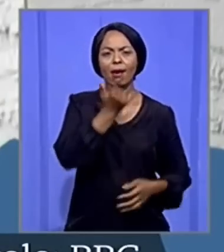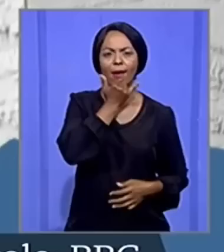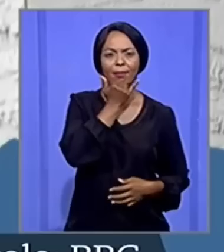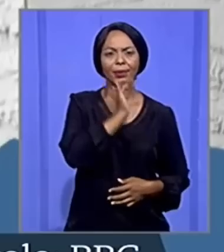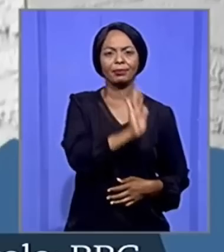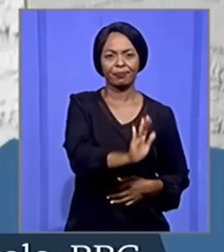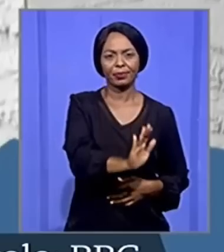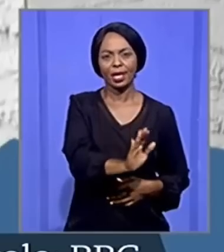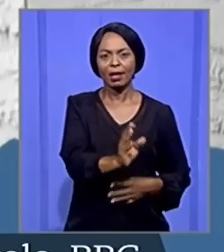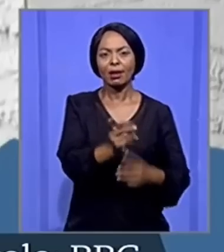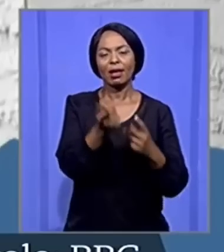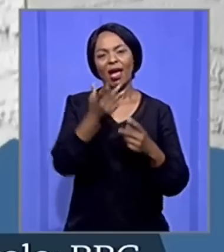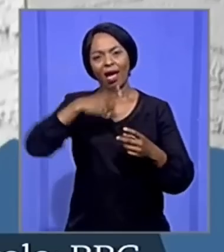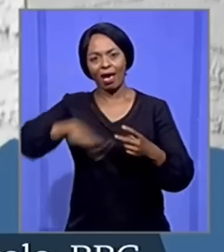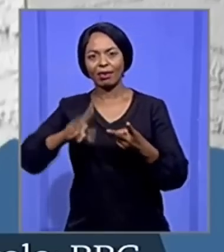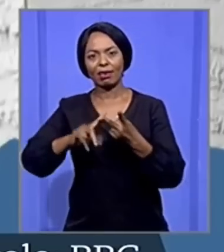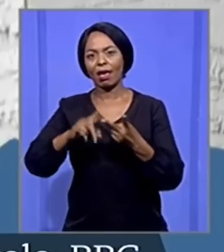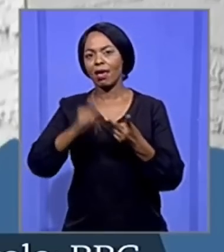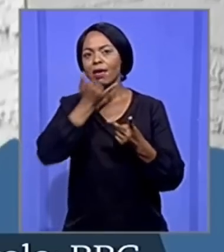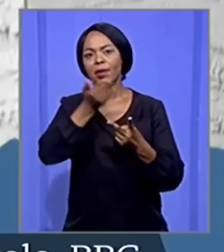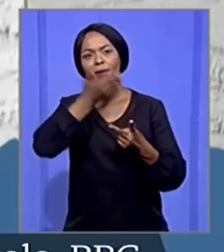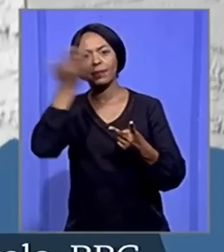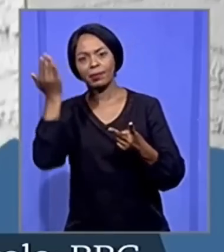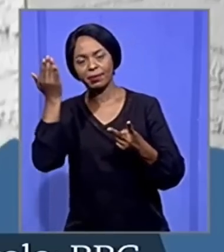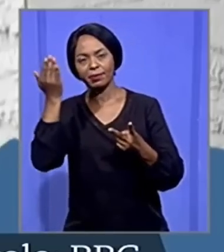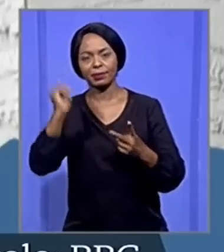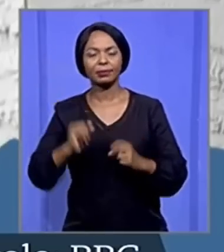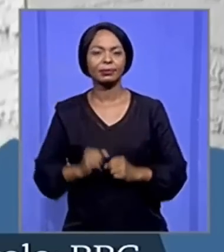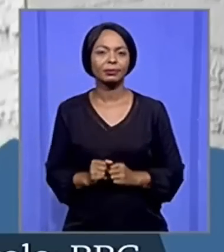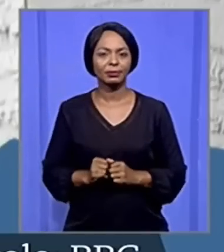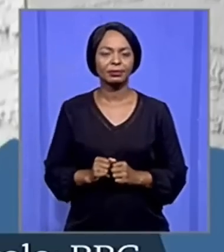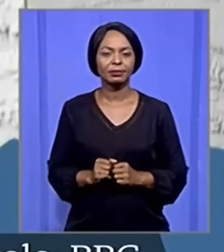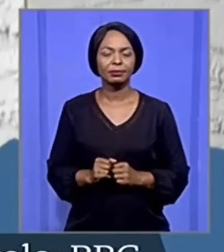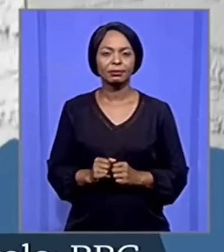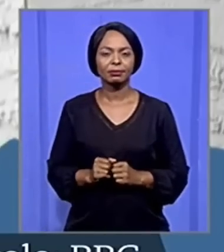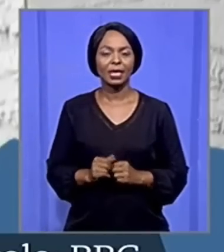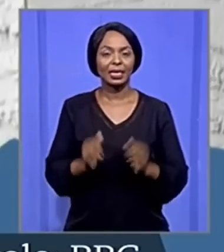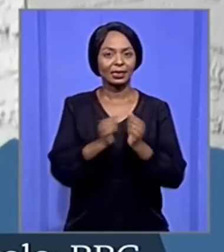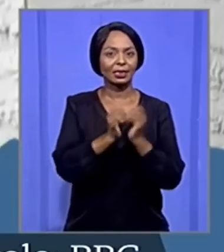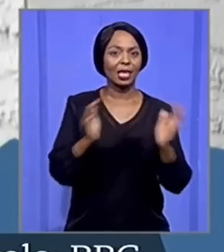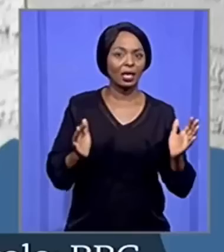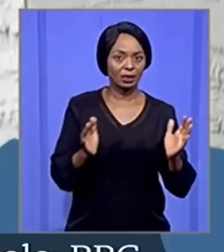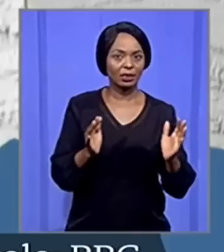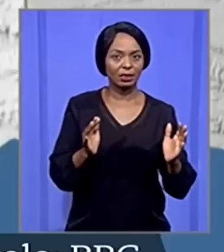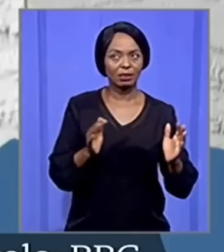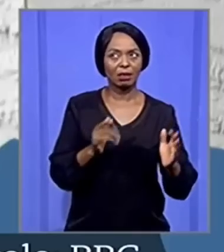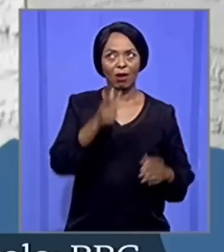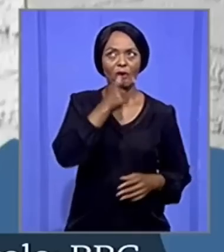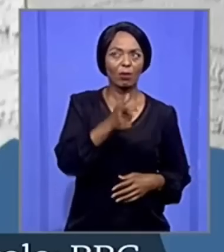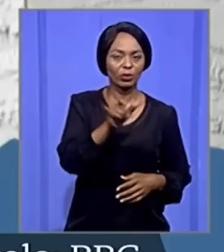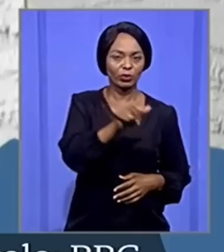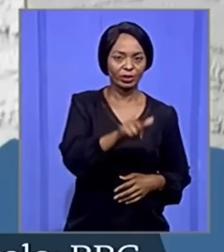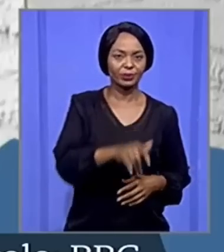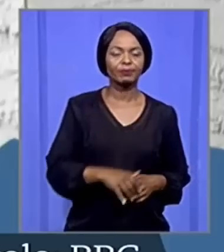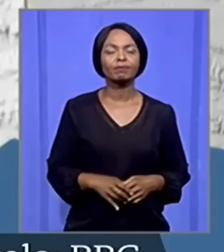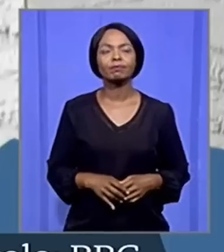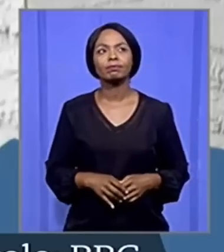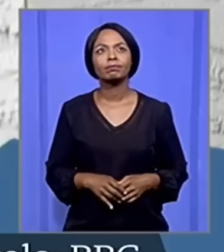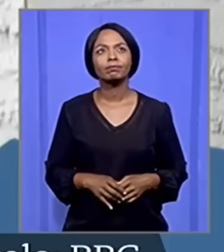Budget speeching and go na le tselo gore a sa di thabela re tla thoma ka